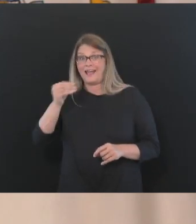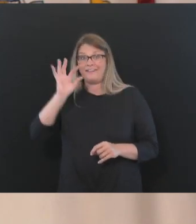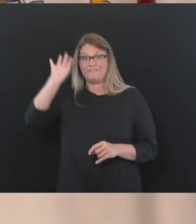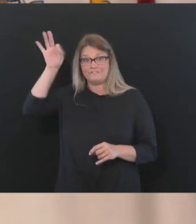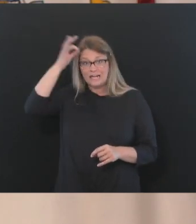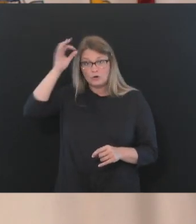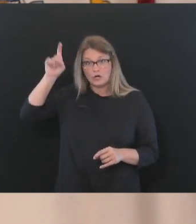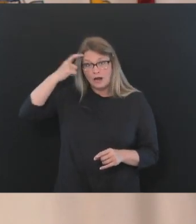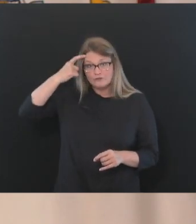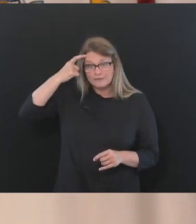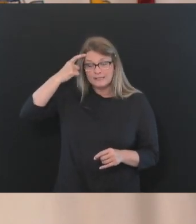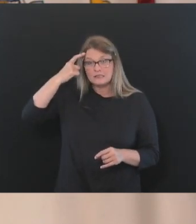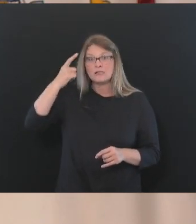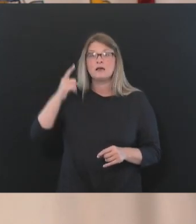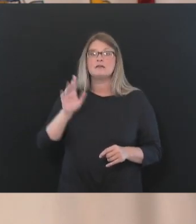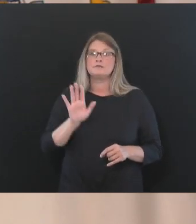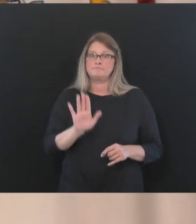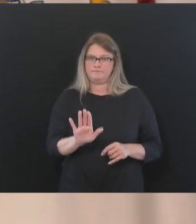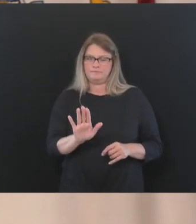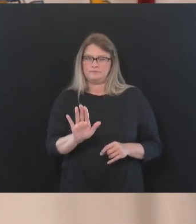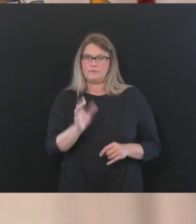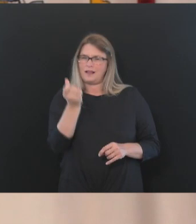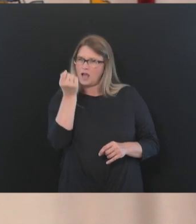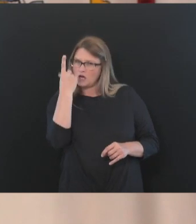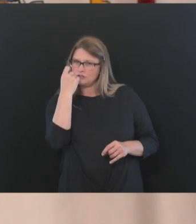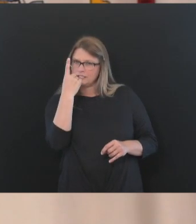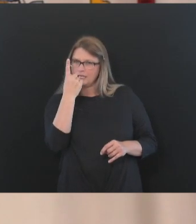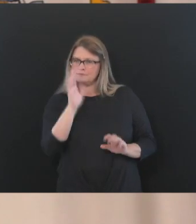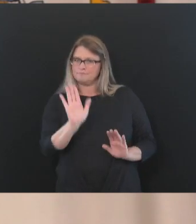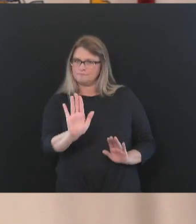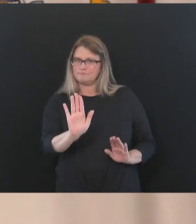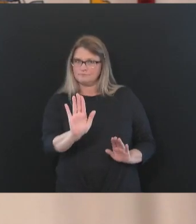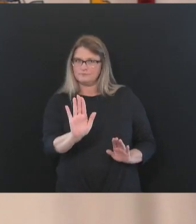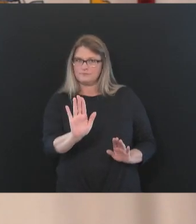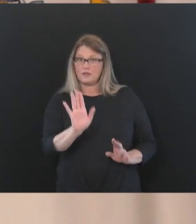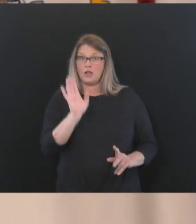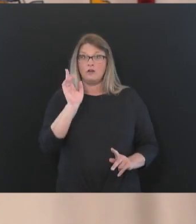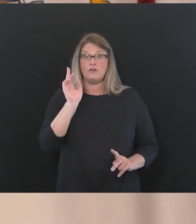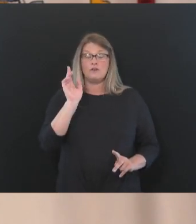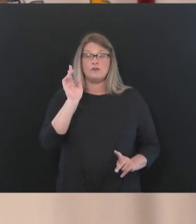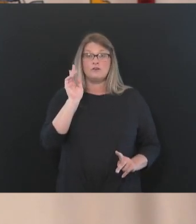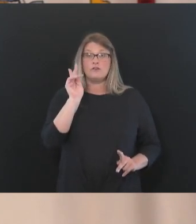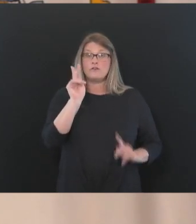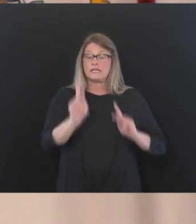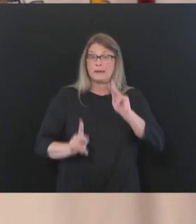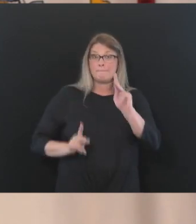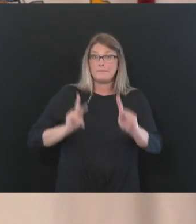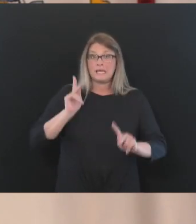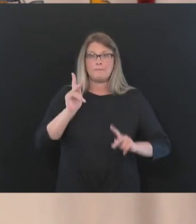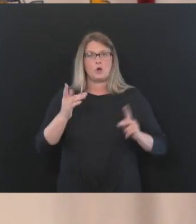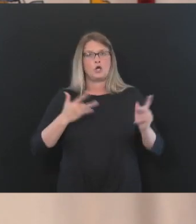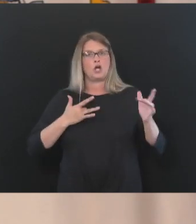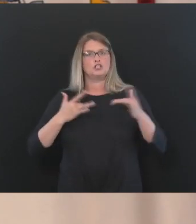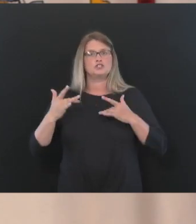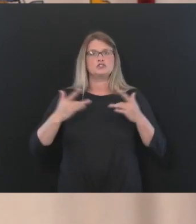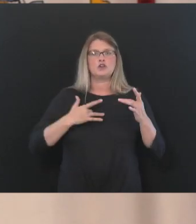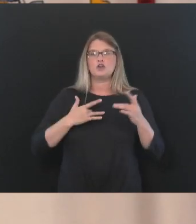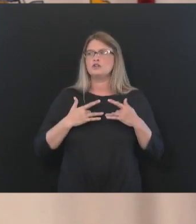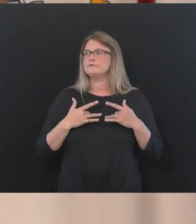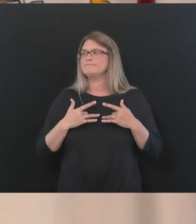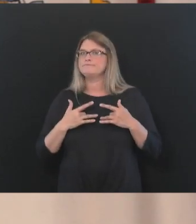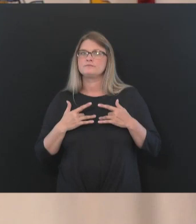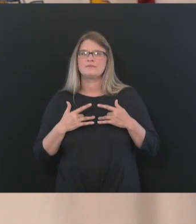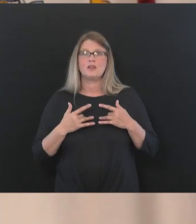But just listen to this. For those out there that were concerned about, are we taking